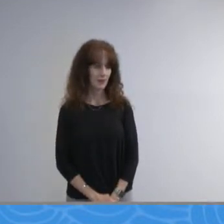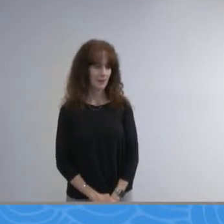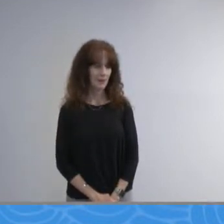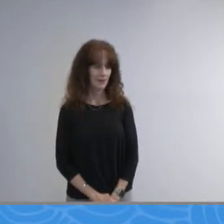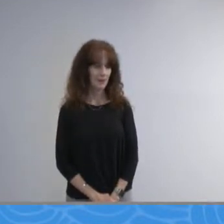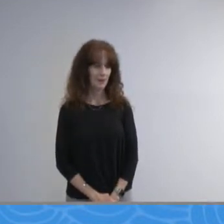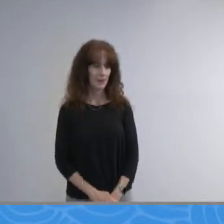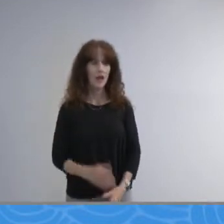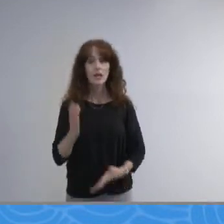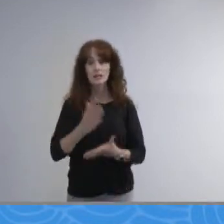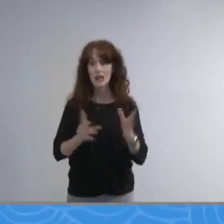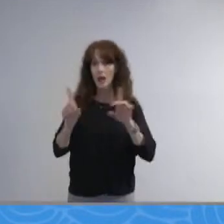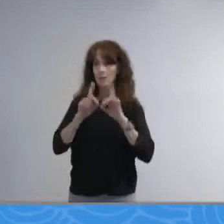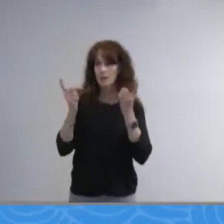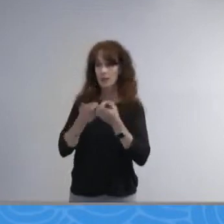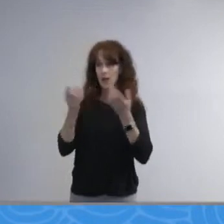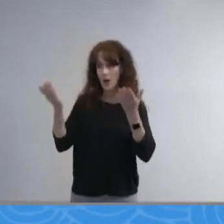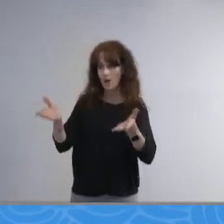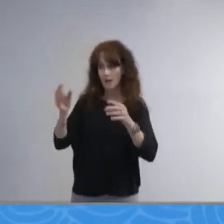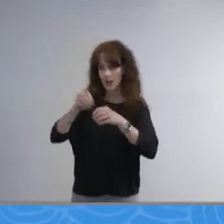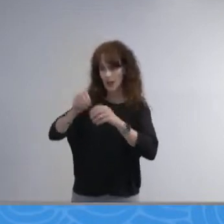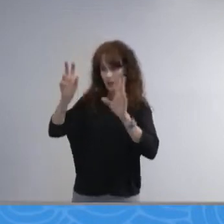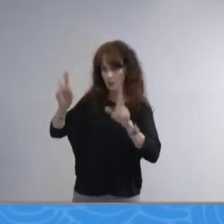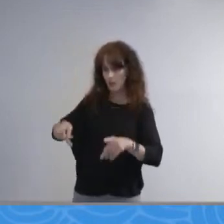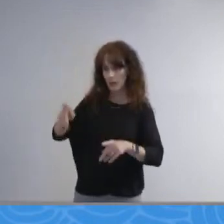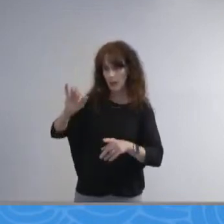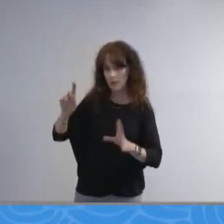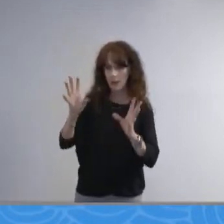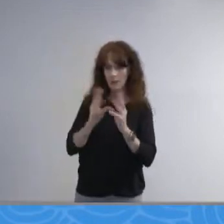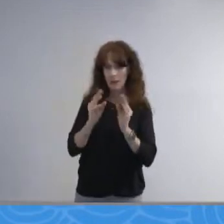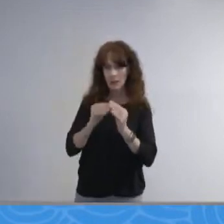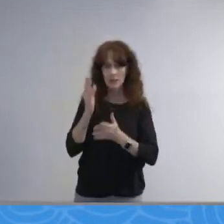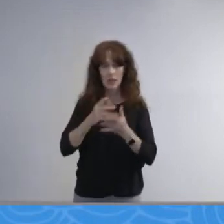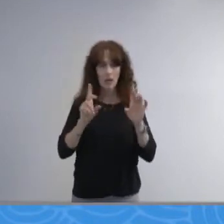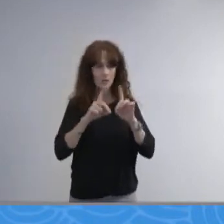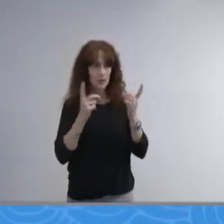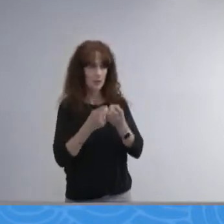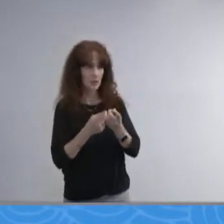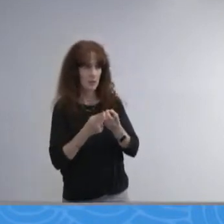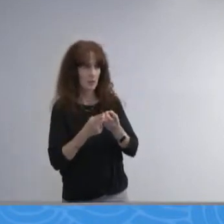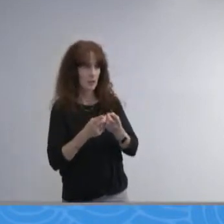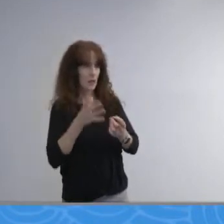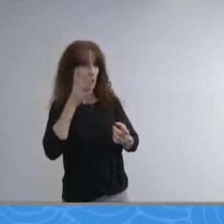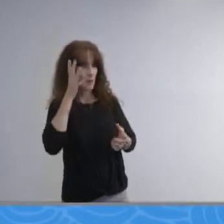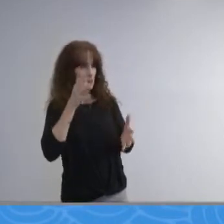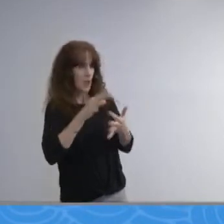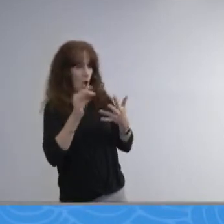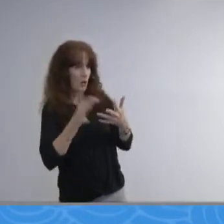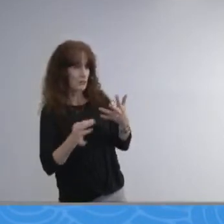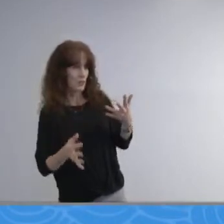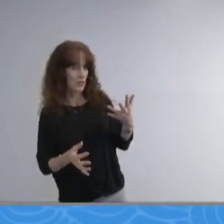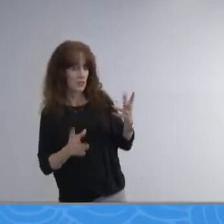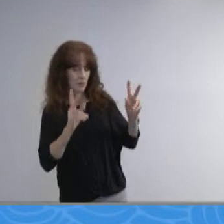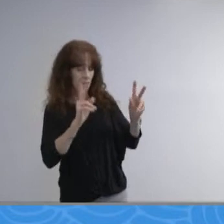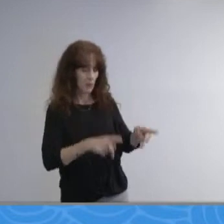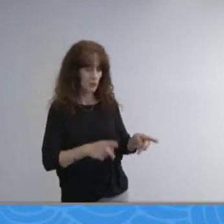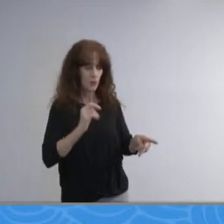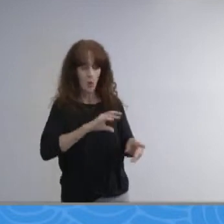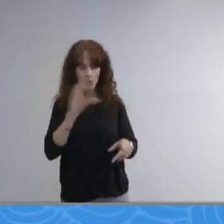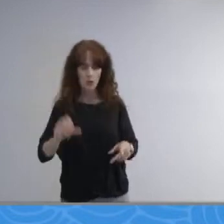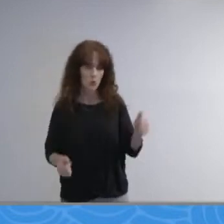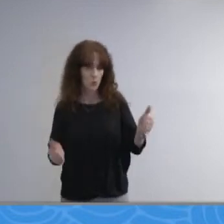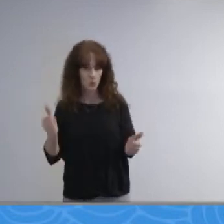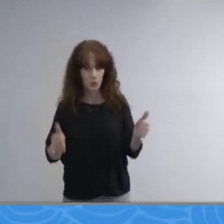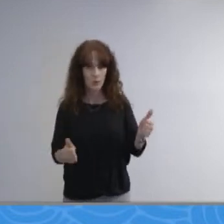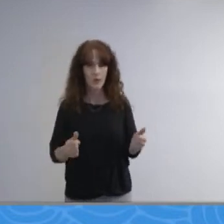Yeah, I do know some districts are offering in-person IEP meetings. I know some districts are giving the parents the option of in-person or Zoom.